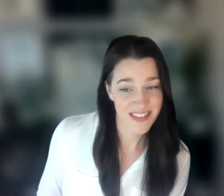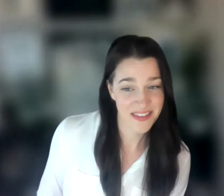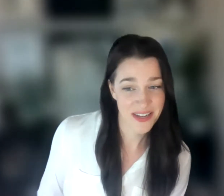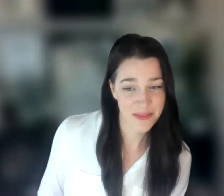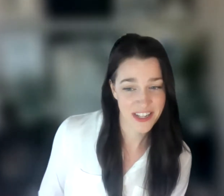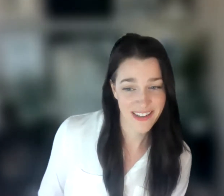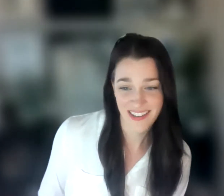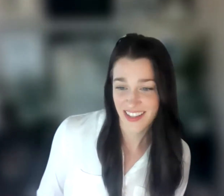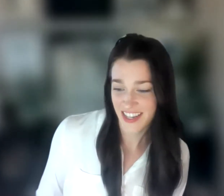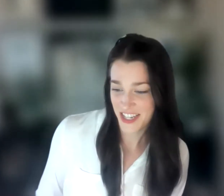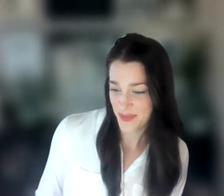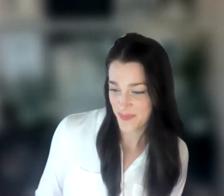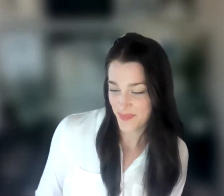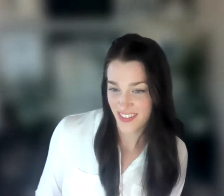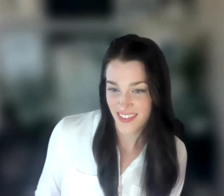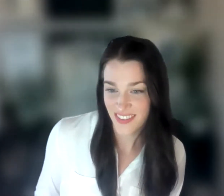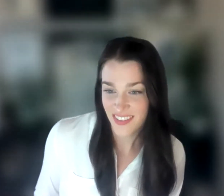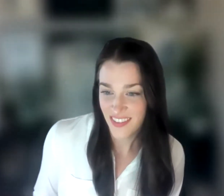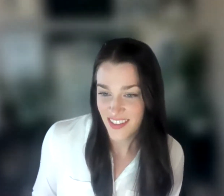And I think that I'm gonna